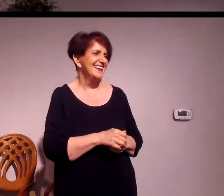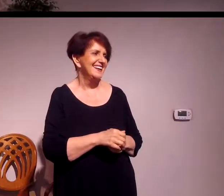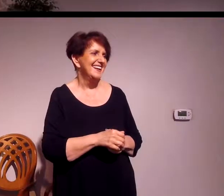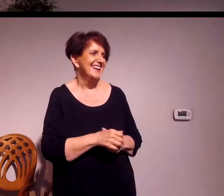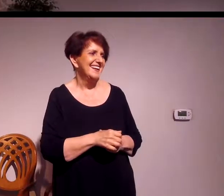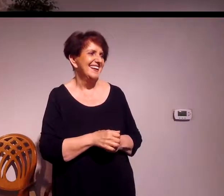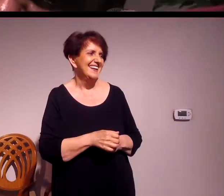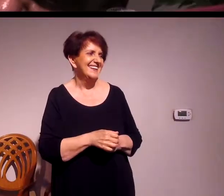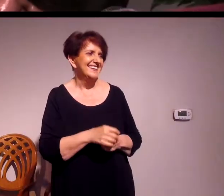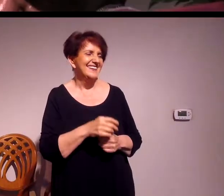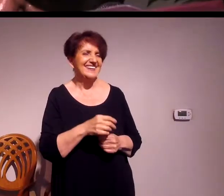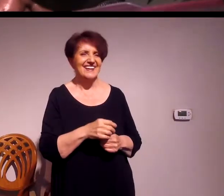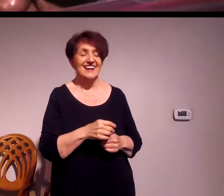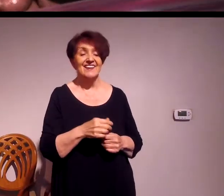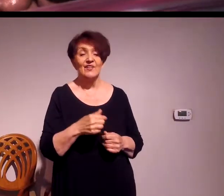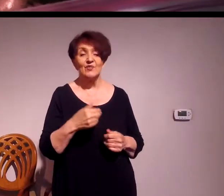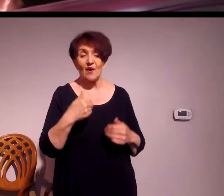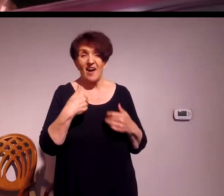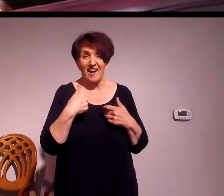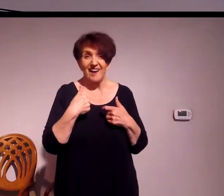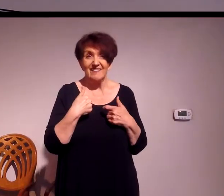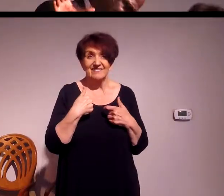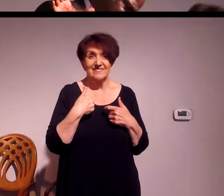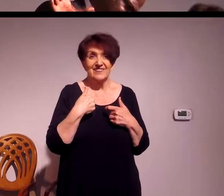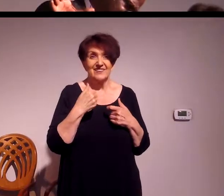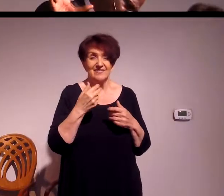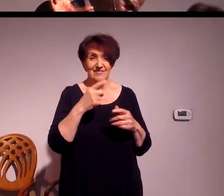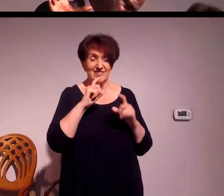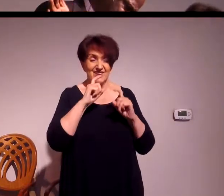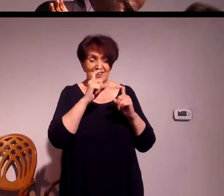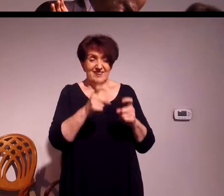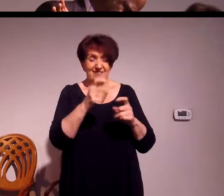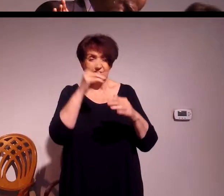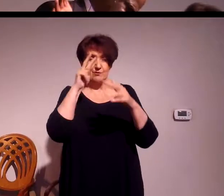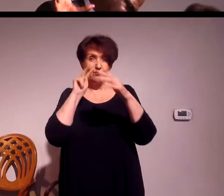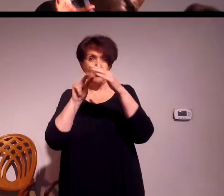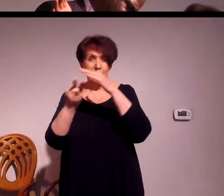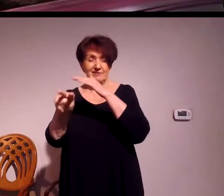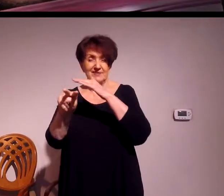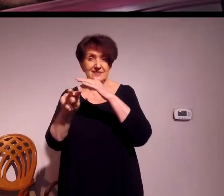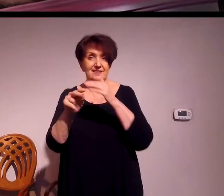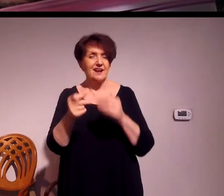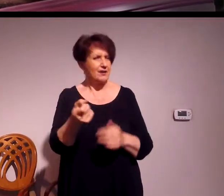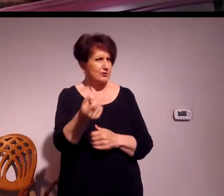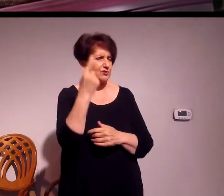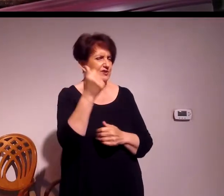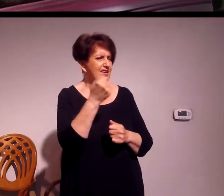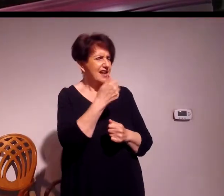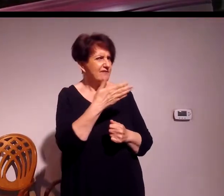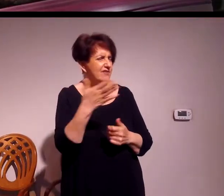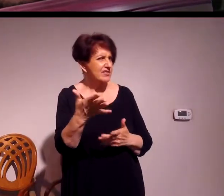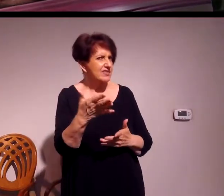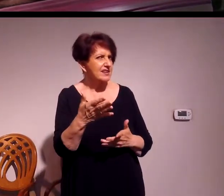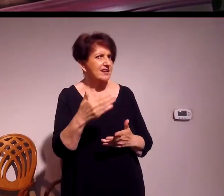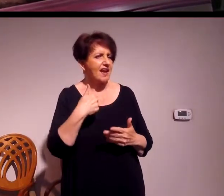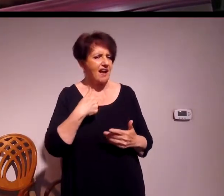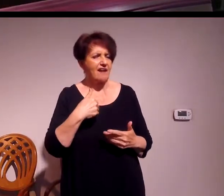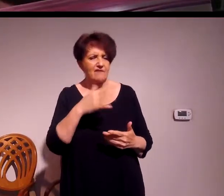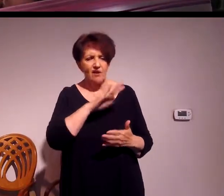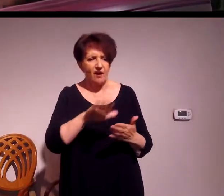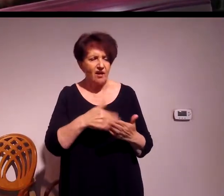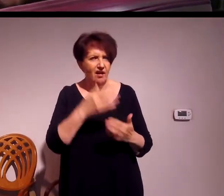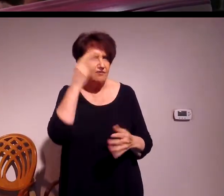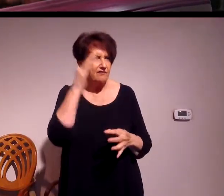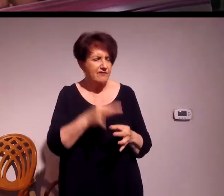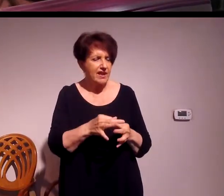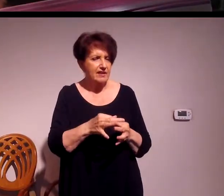It says, and though I have the gift of prophecy and understand all mysteries and knowledge, and though I have all faith so that I